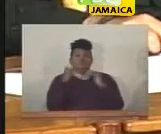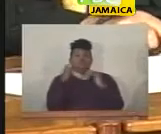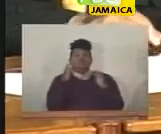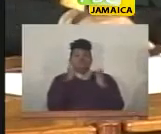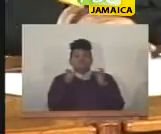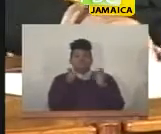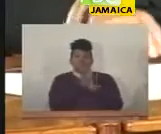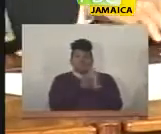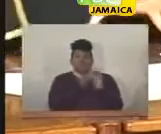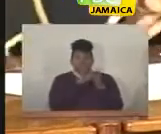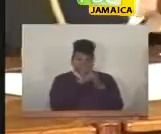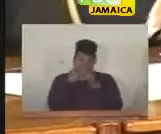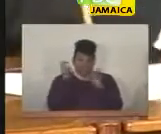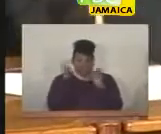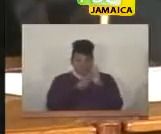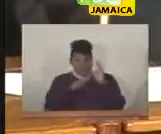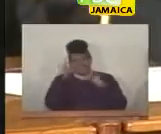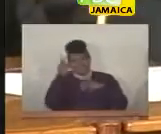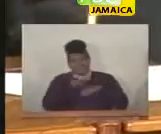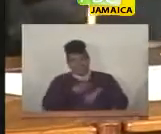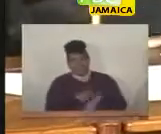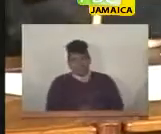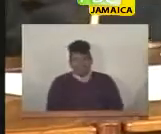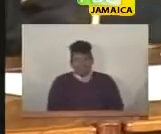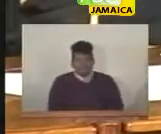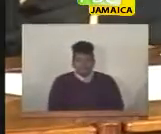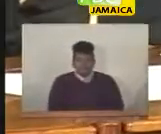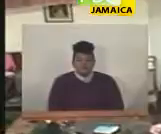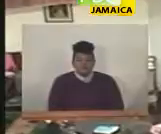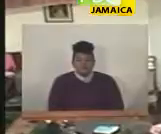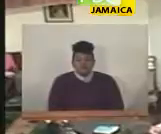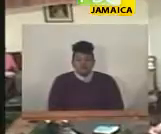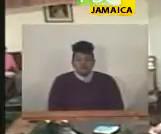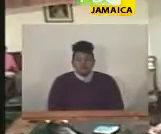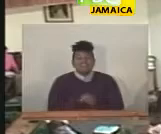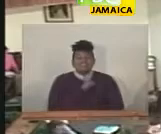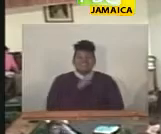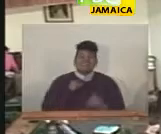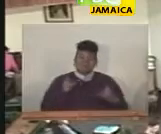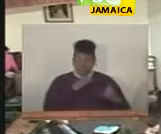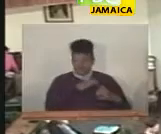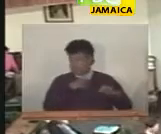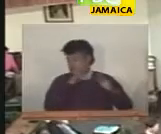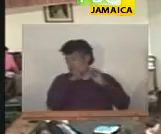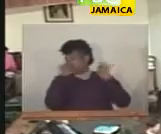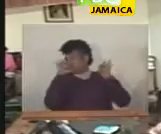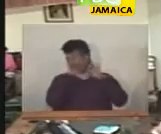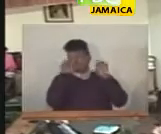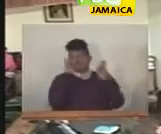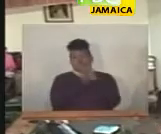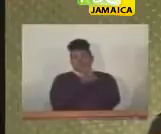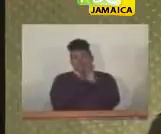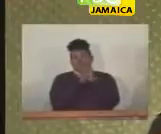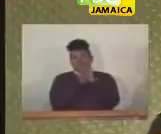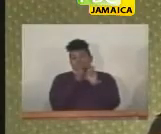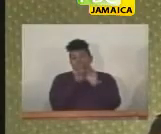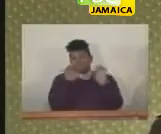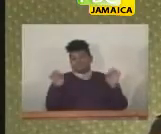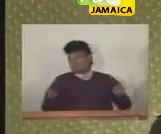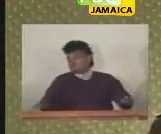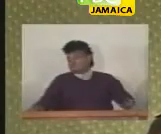the Criminal Justice Administrative Act, be read for a second time. Those in